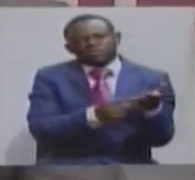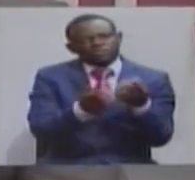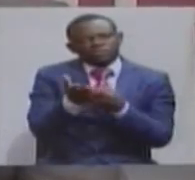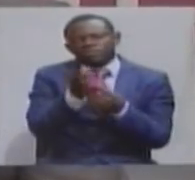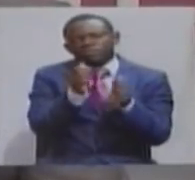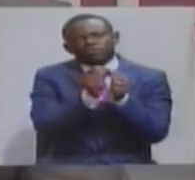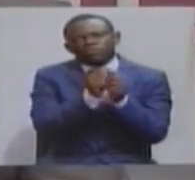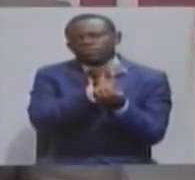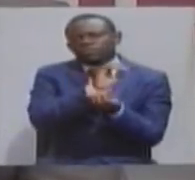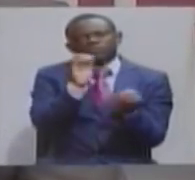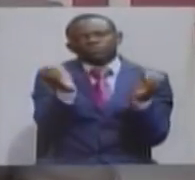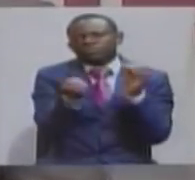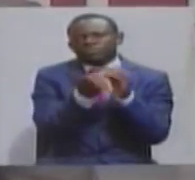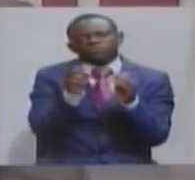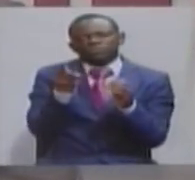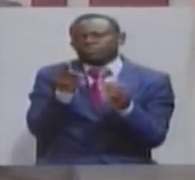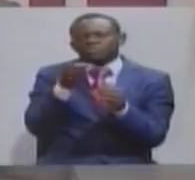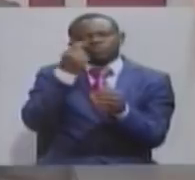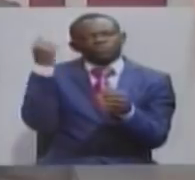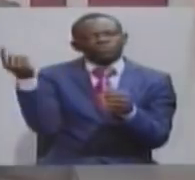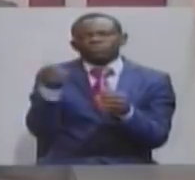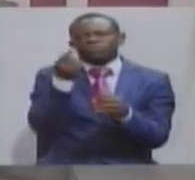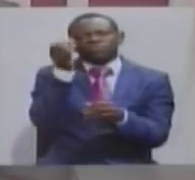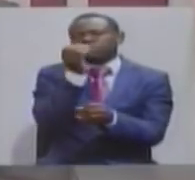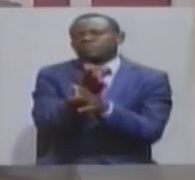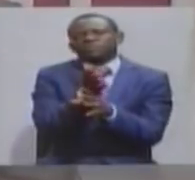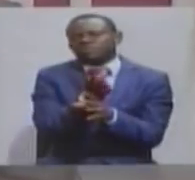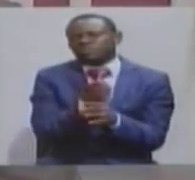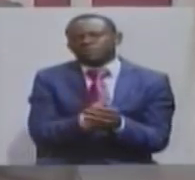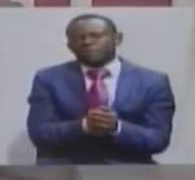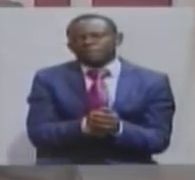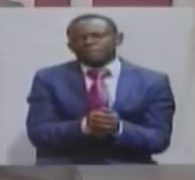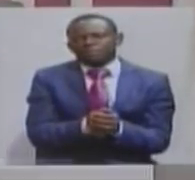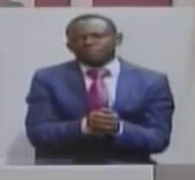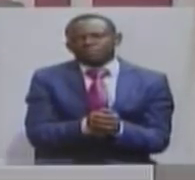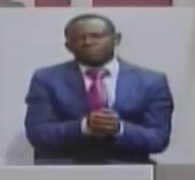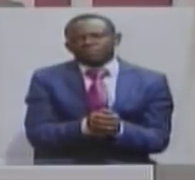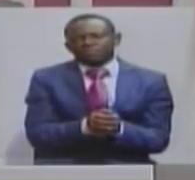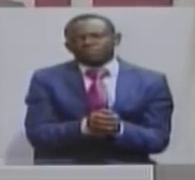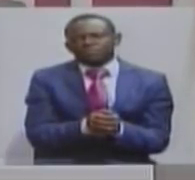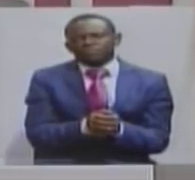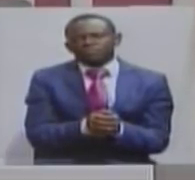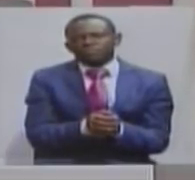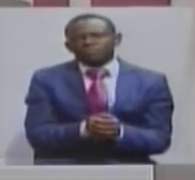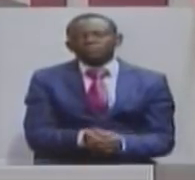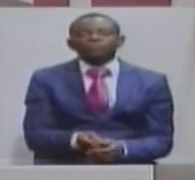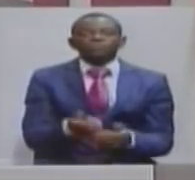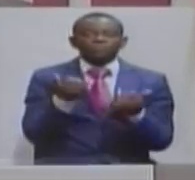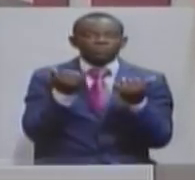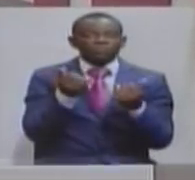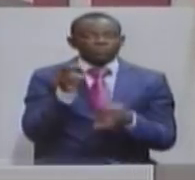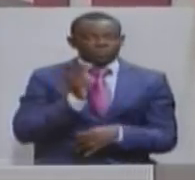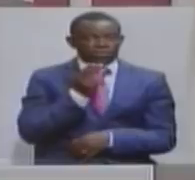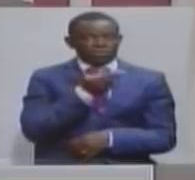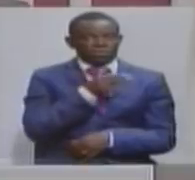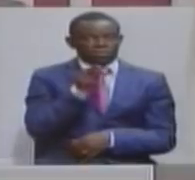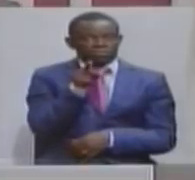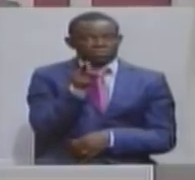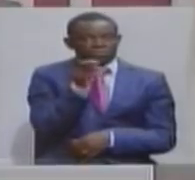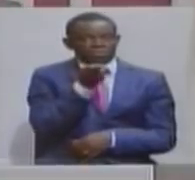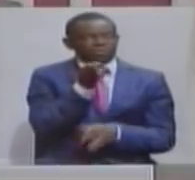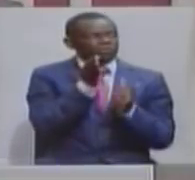now, we're very happy that we've made a lot of progress in arriving at the process